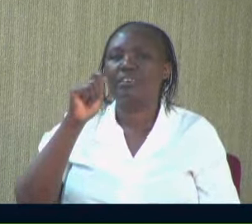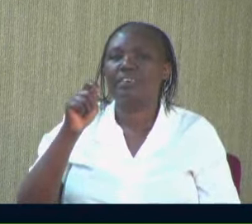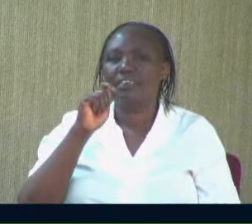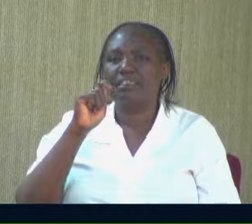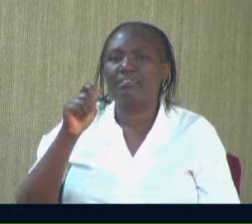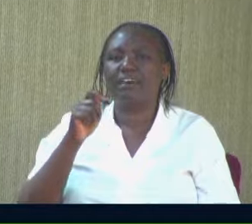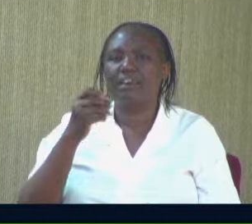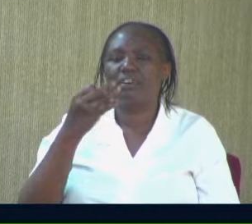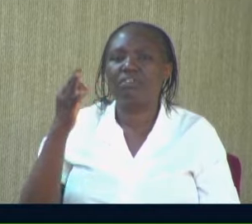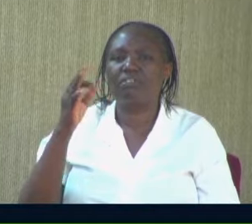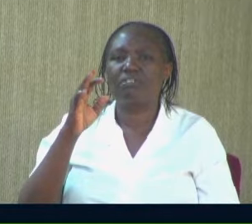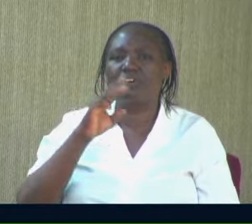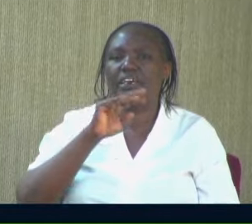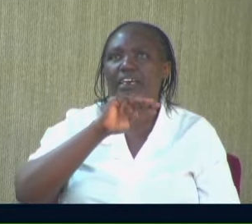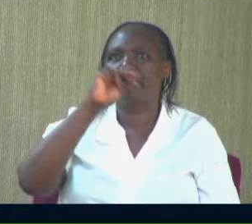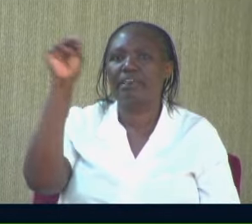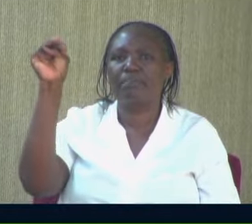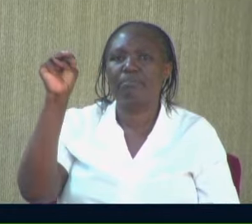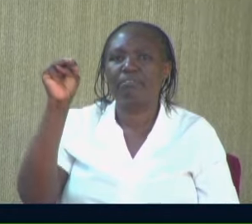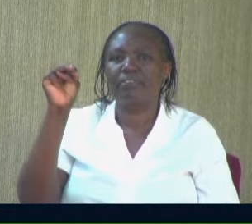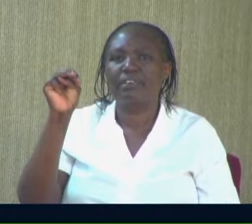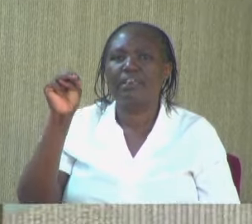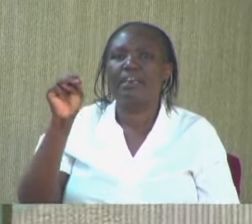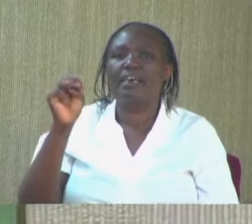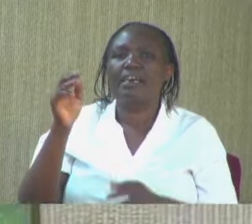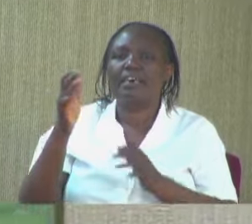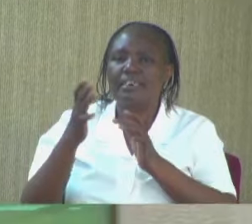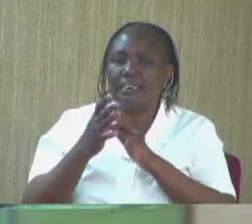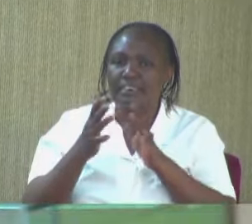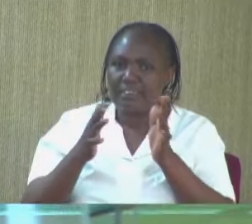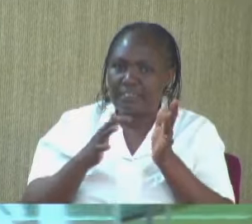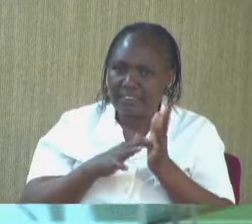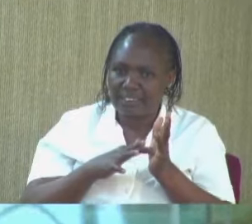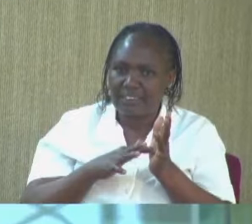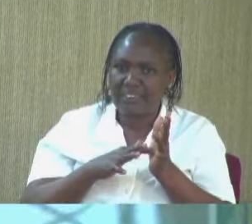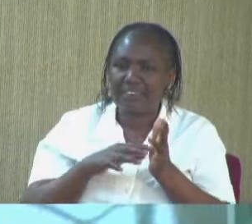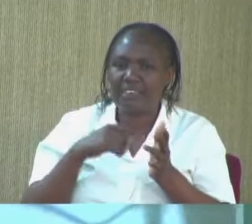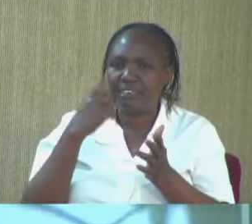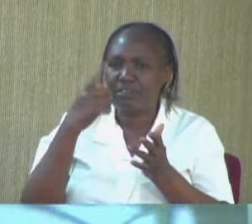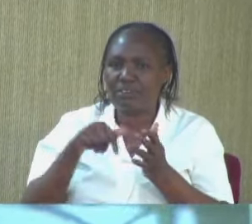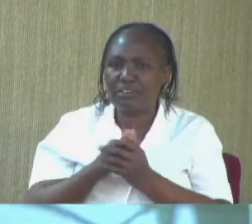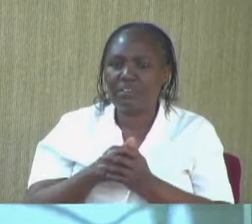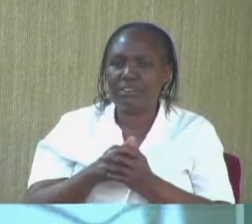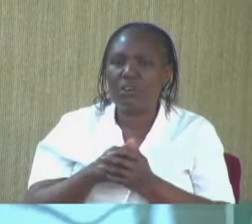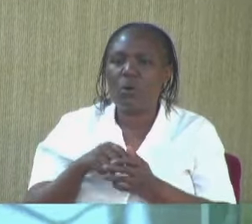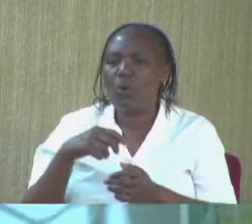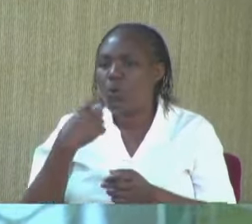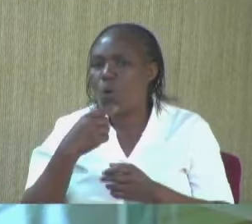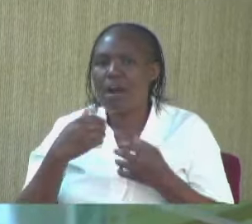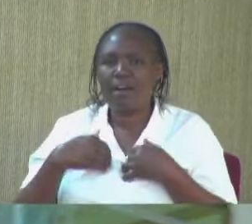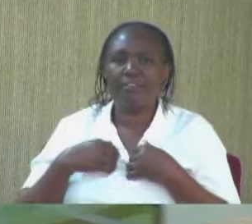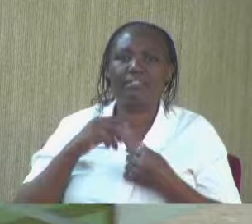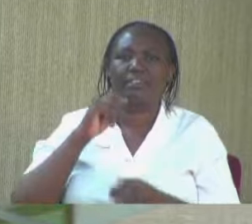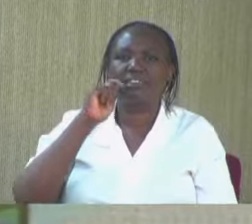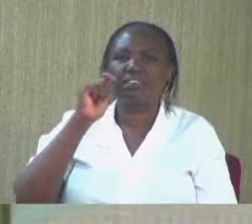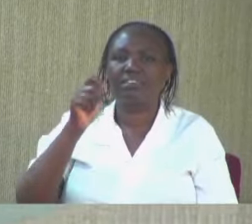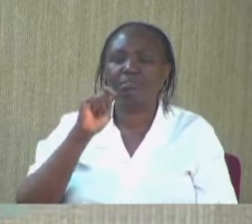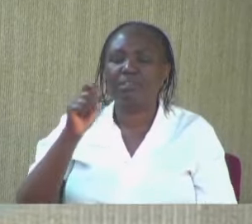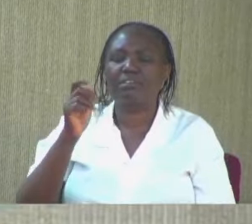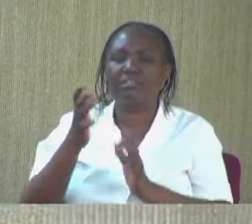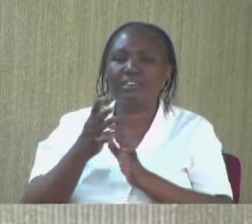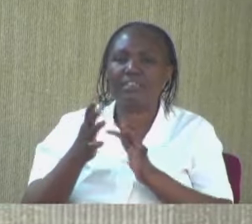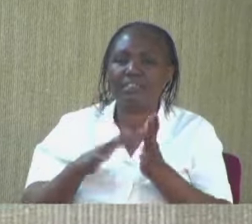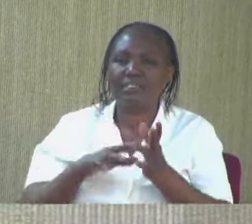Testify of me." So according to Jesus, who bore the testimony of Jesus? It is the prophets. Are you following